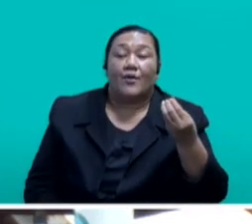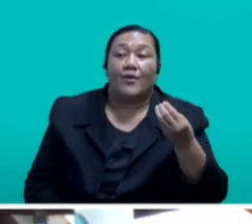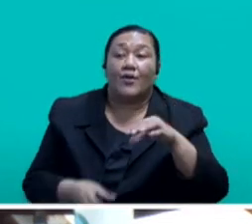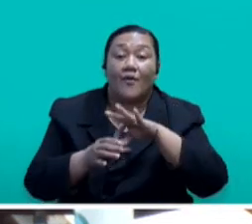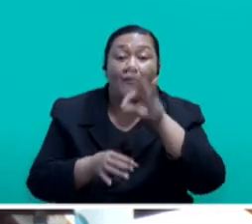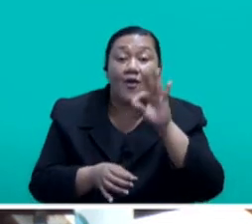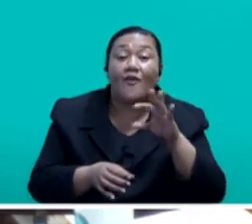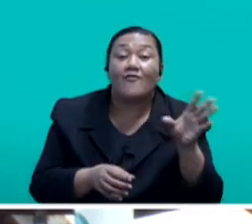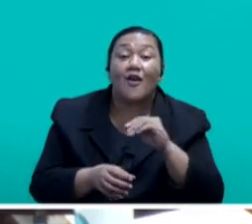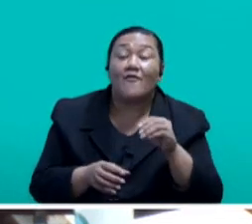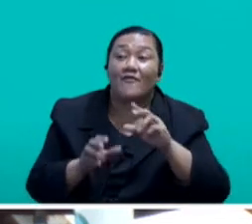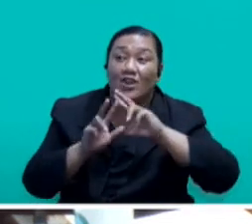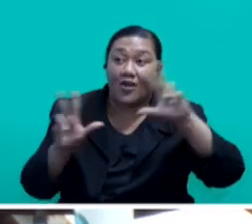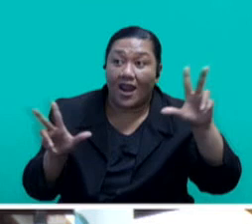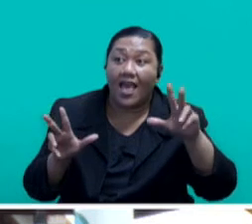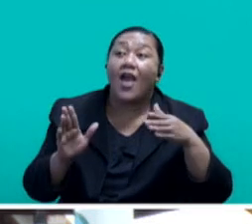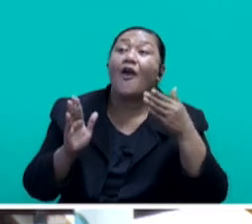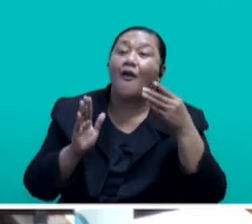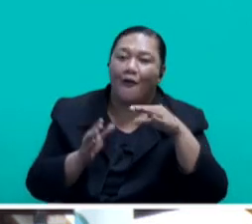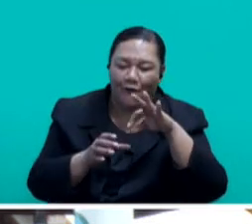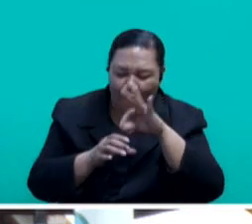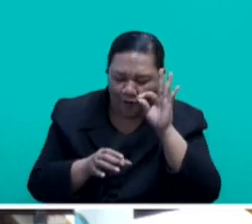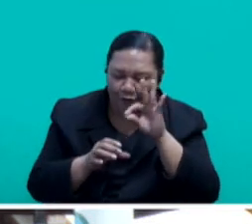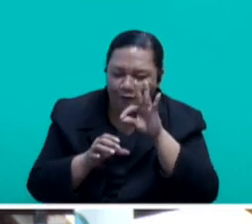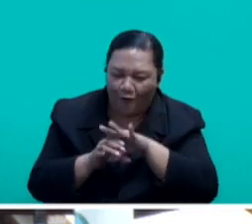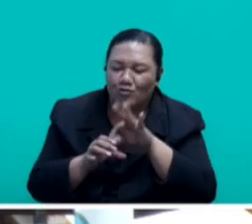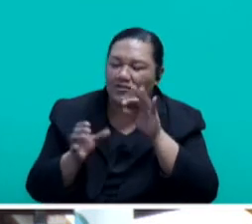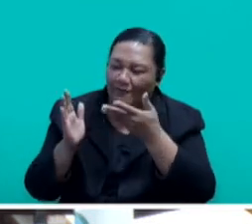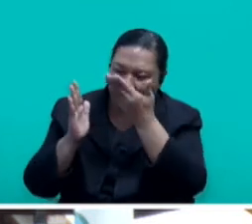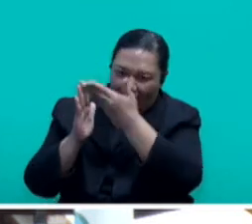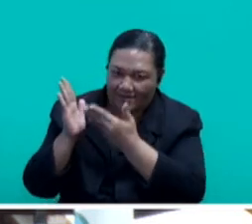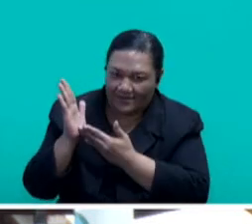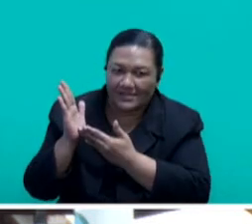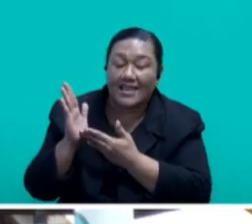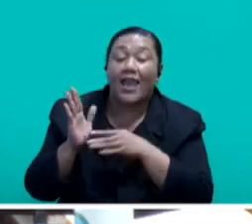Honolebu. Vote for this budget and vote for your voters' interests.